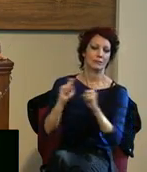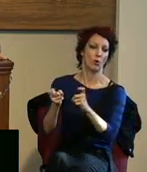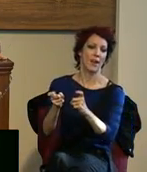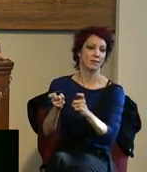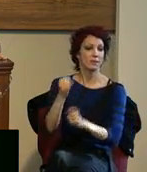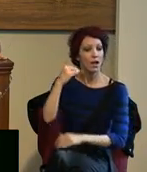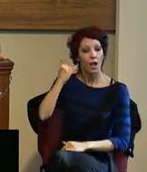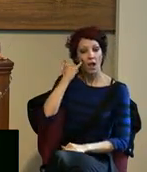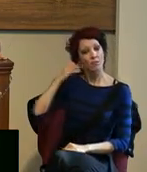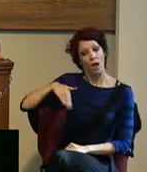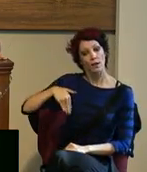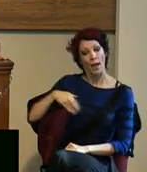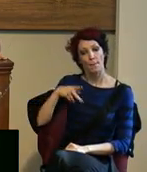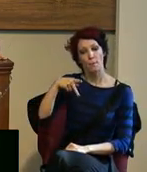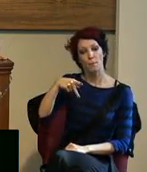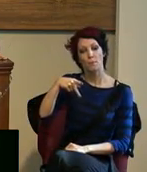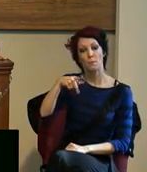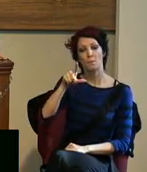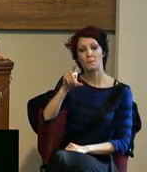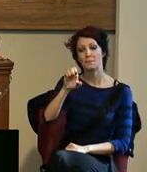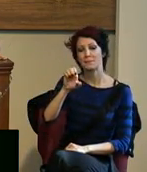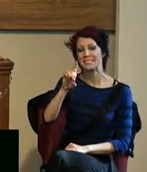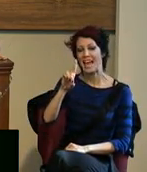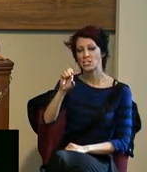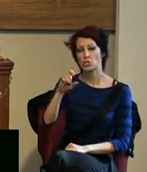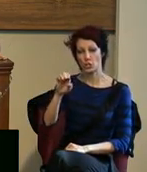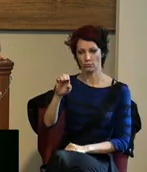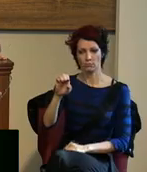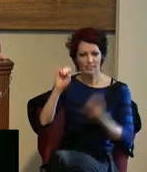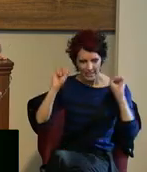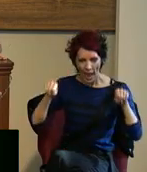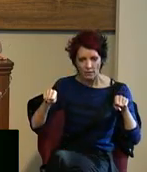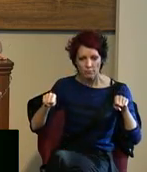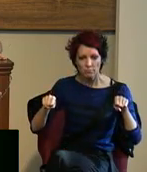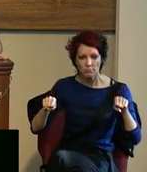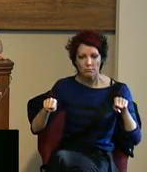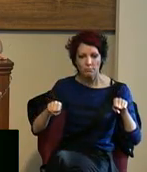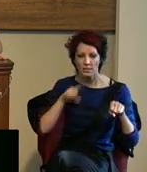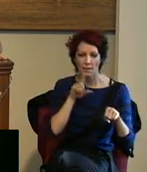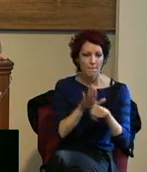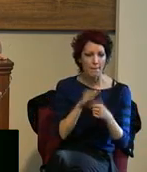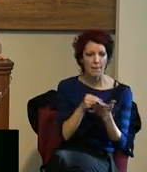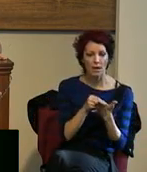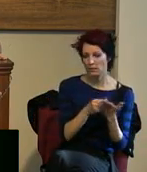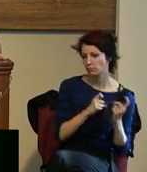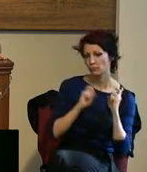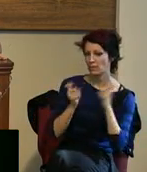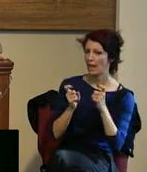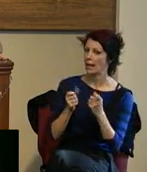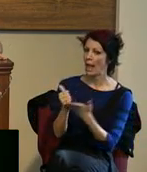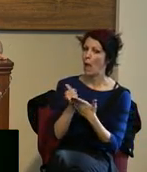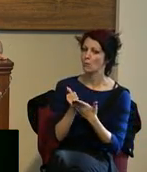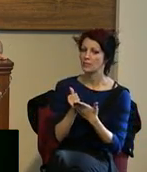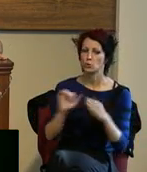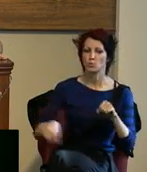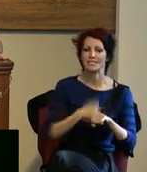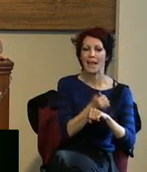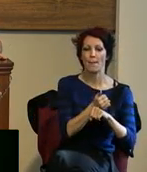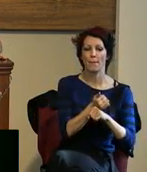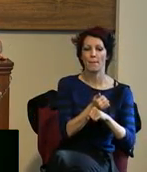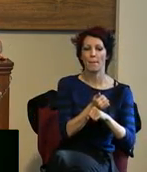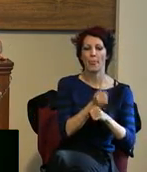yet even though it is the new year you can still give your pledge it really helps for us to know what we can budget and make those changes